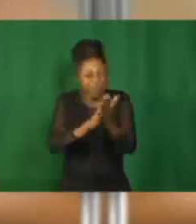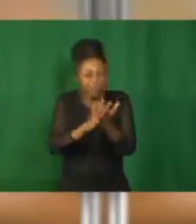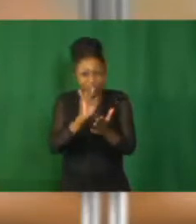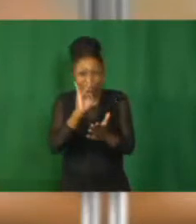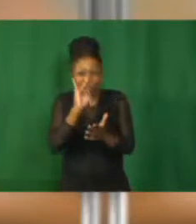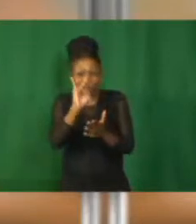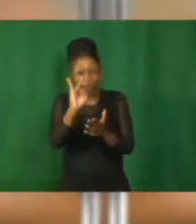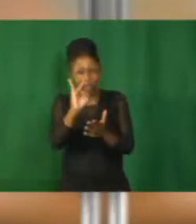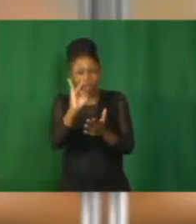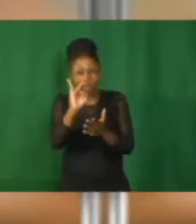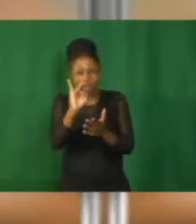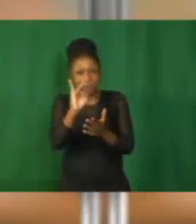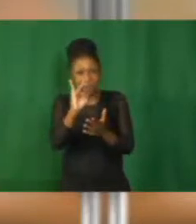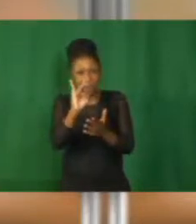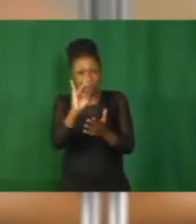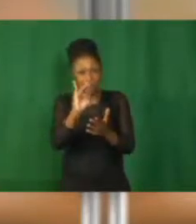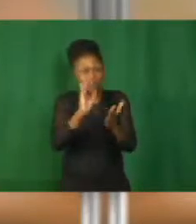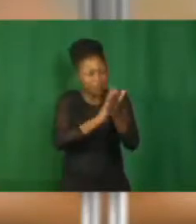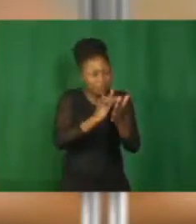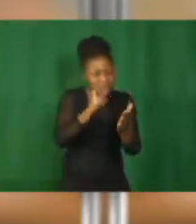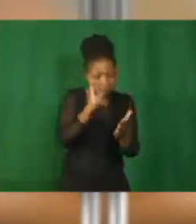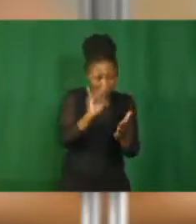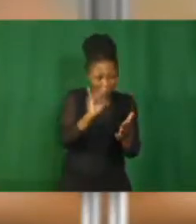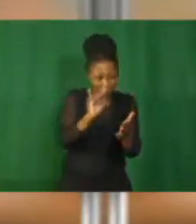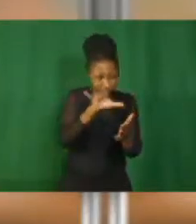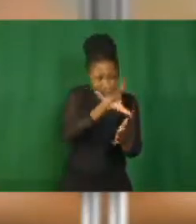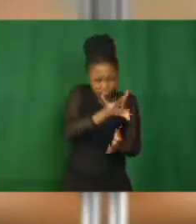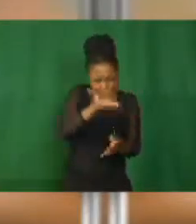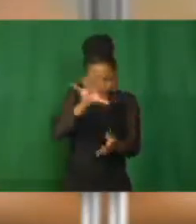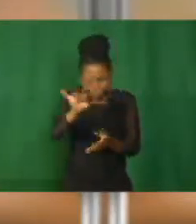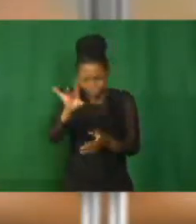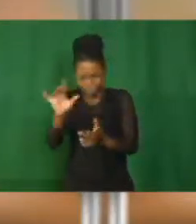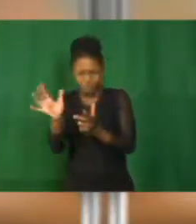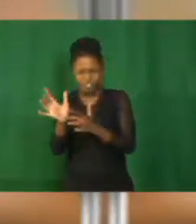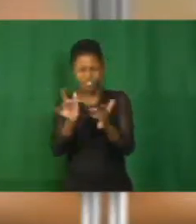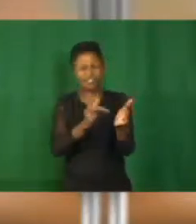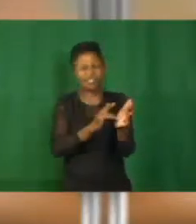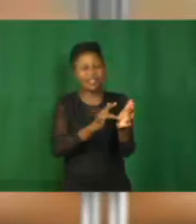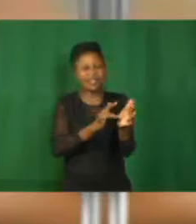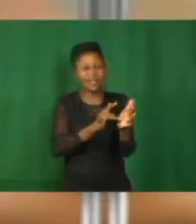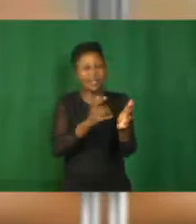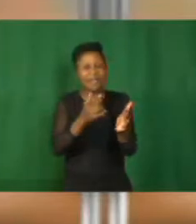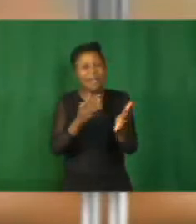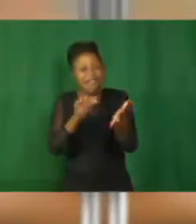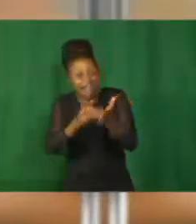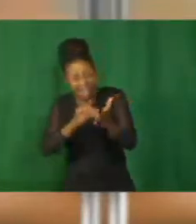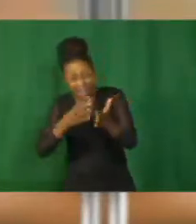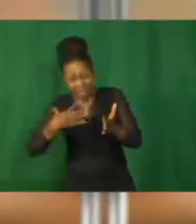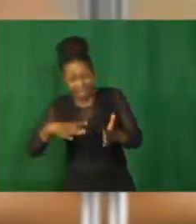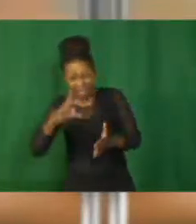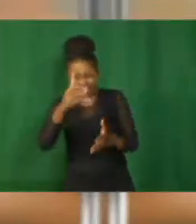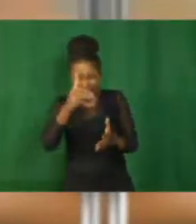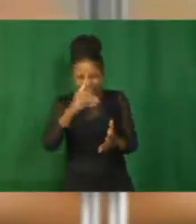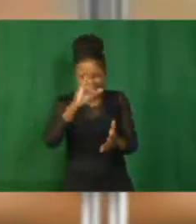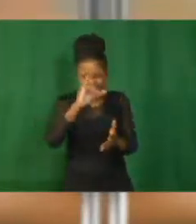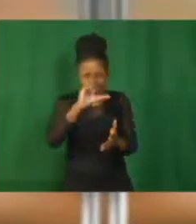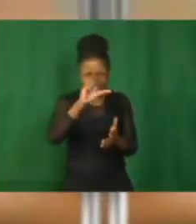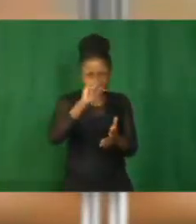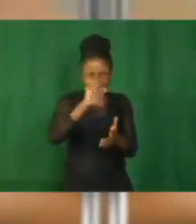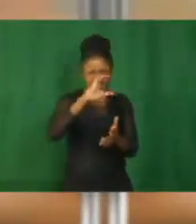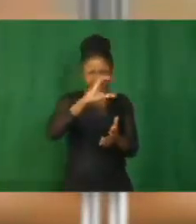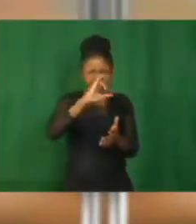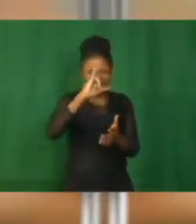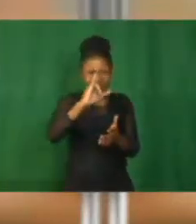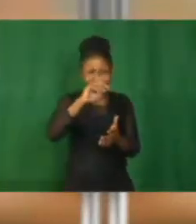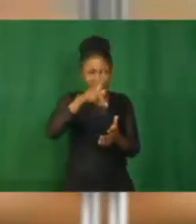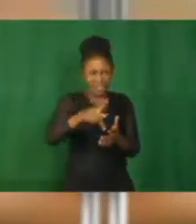Jesus chose to be his inner circle. And then the disciples were all the people that followed